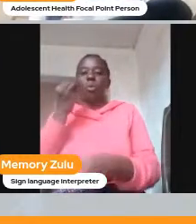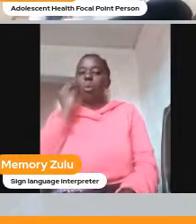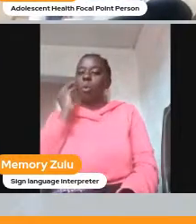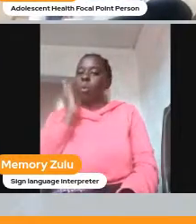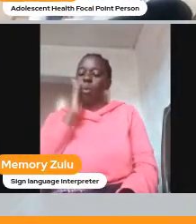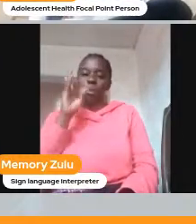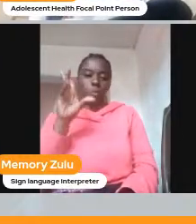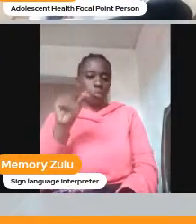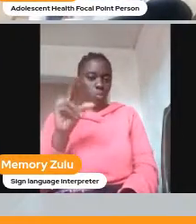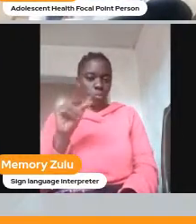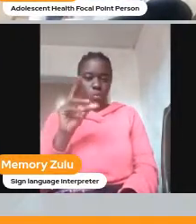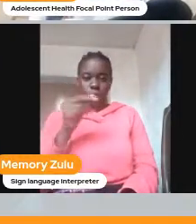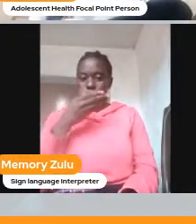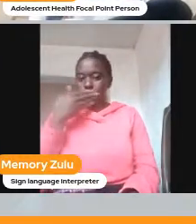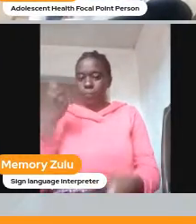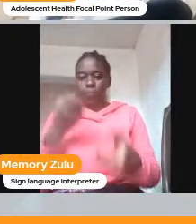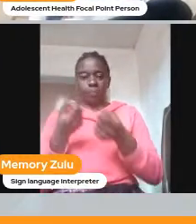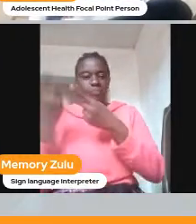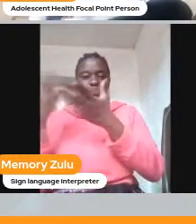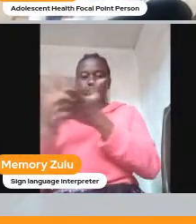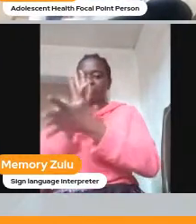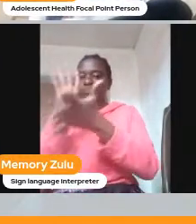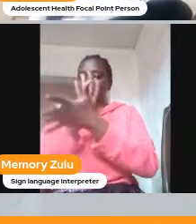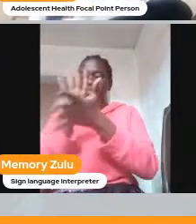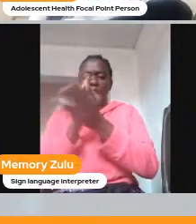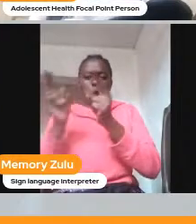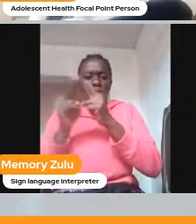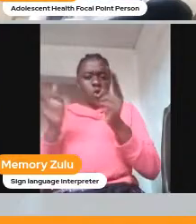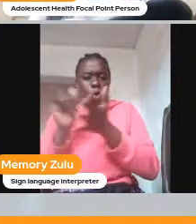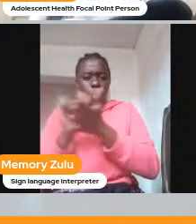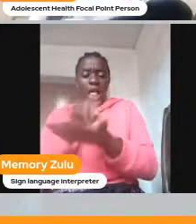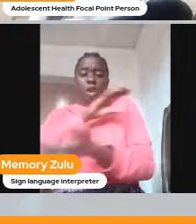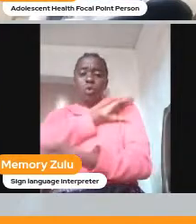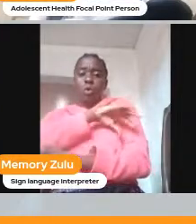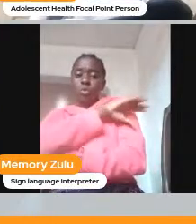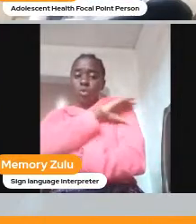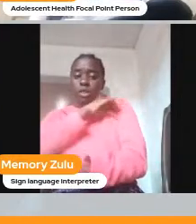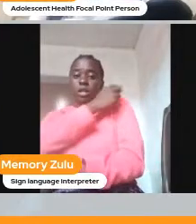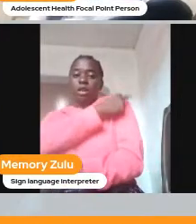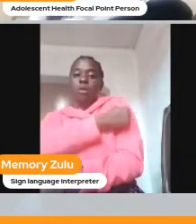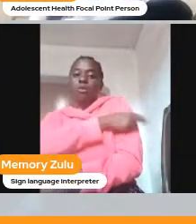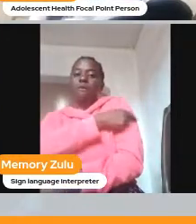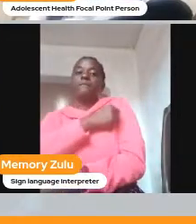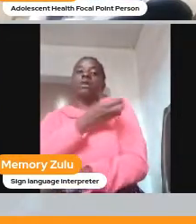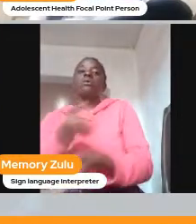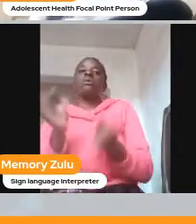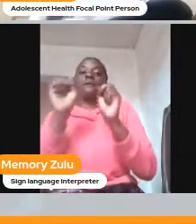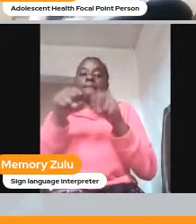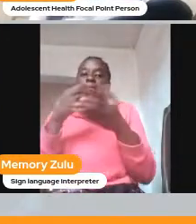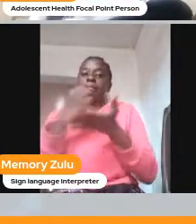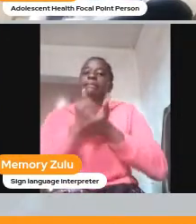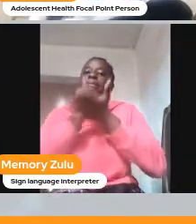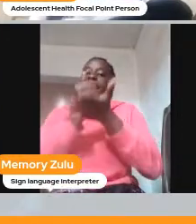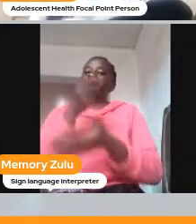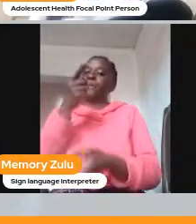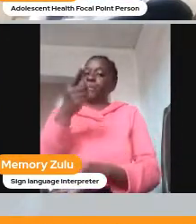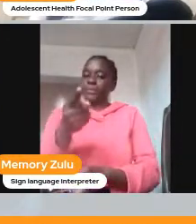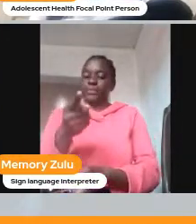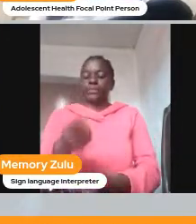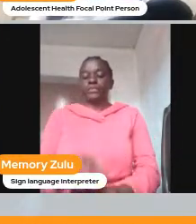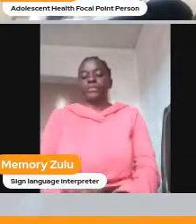more especially syphilis, it's one culprit that affects these organs. Then it will be too late for you. And then they treat